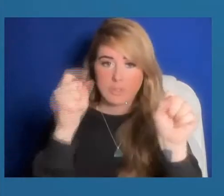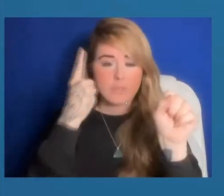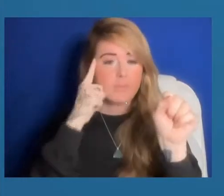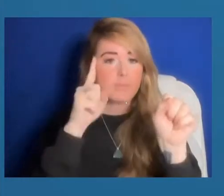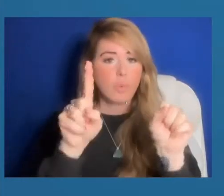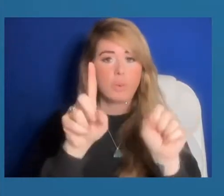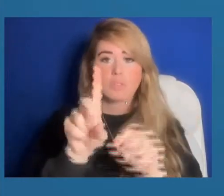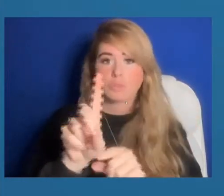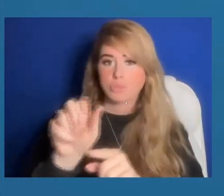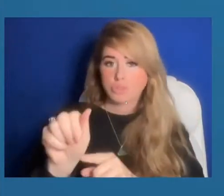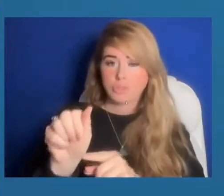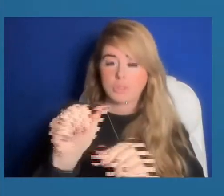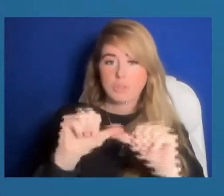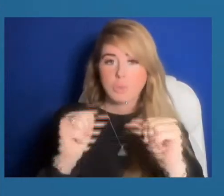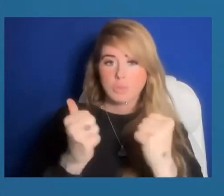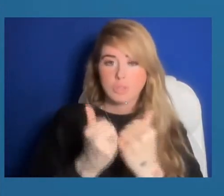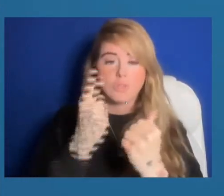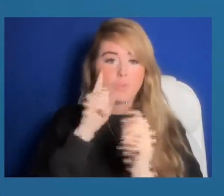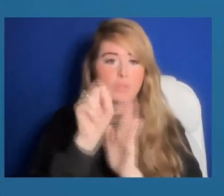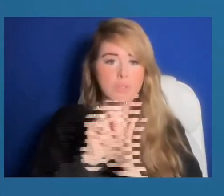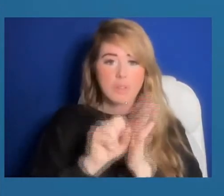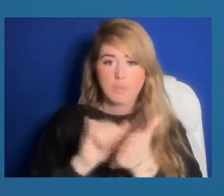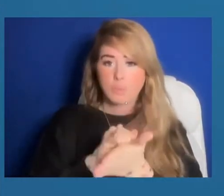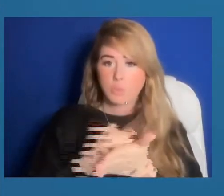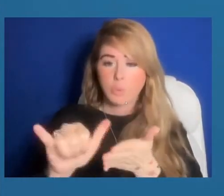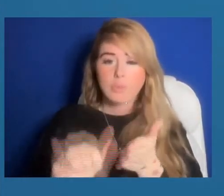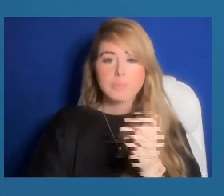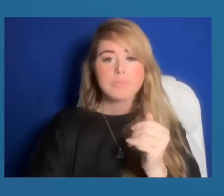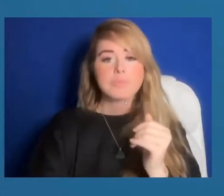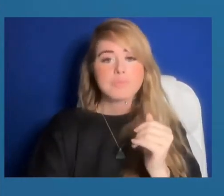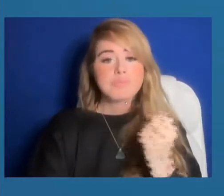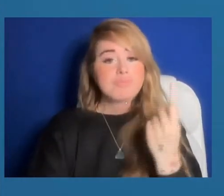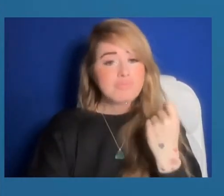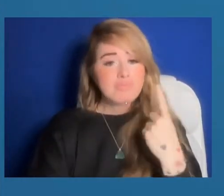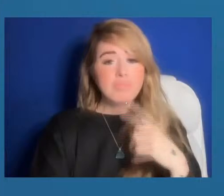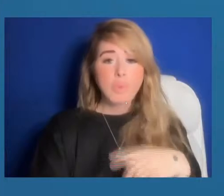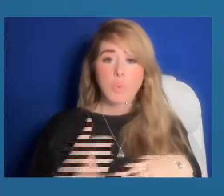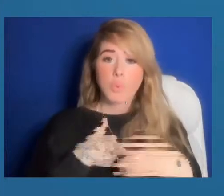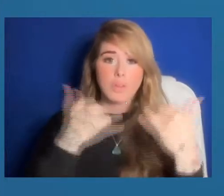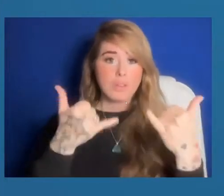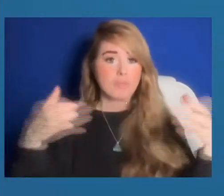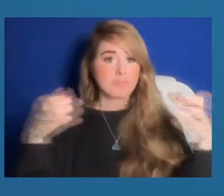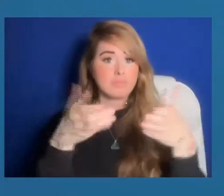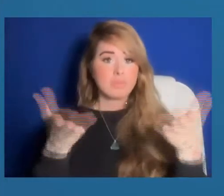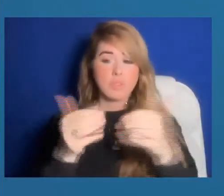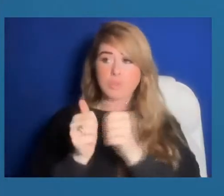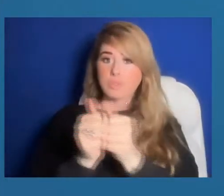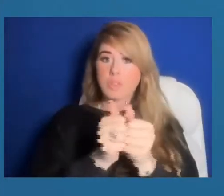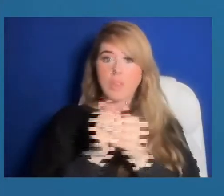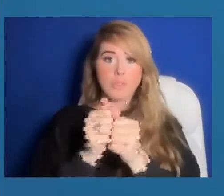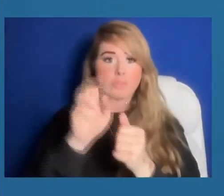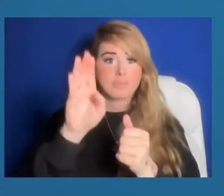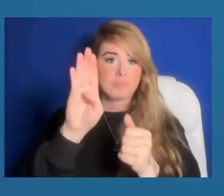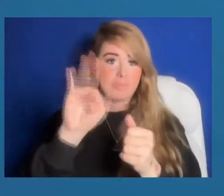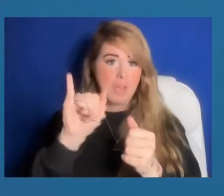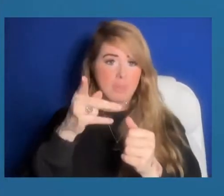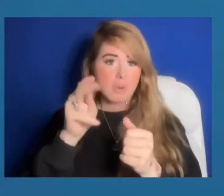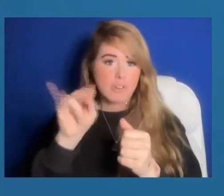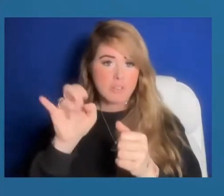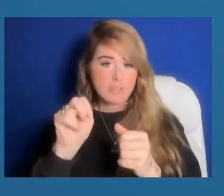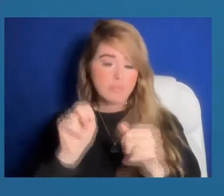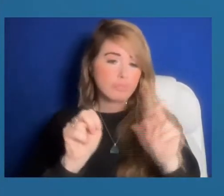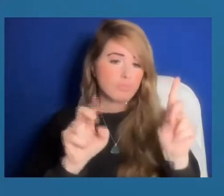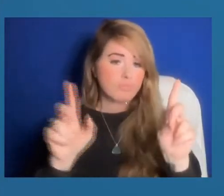Attorneys Association of the State of New York. And you see we're gathered here together in a a bipartisan way from district